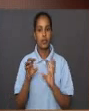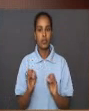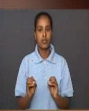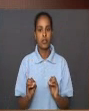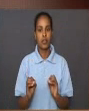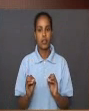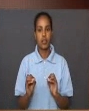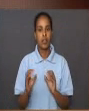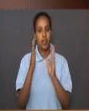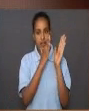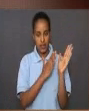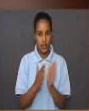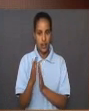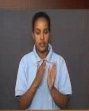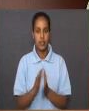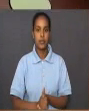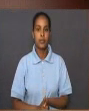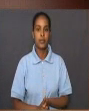Students, let's get ready.